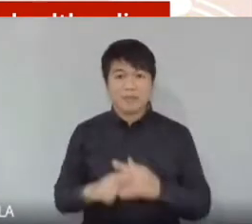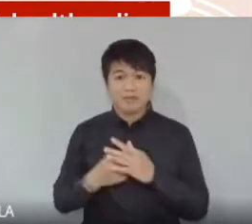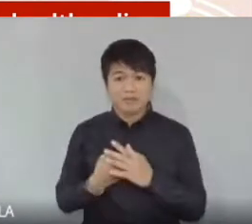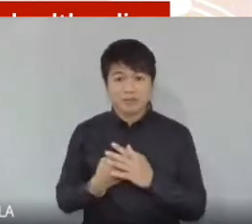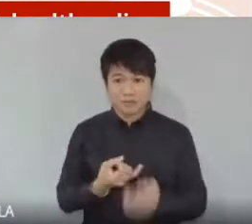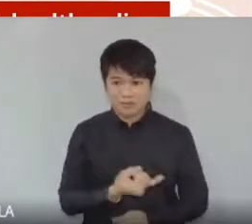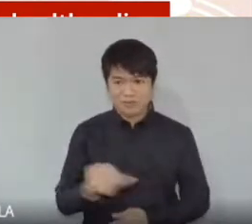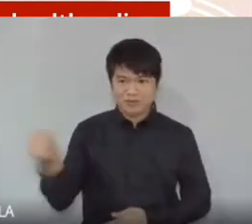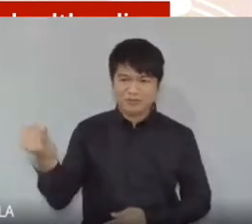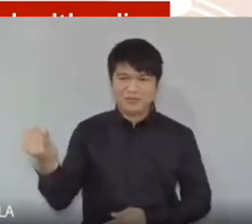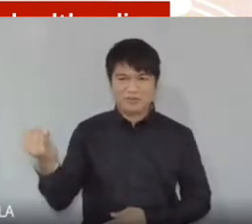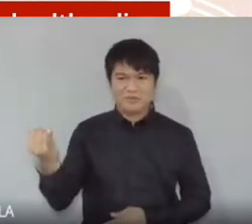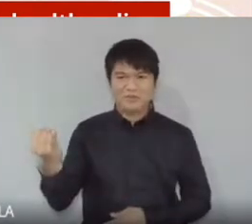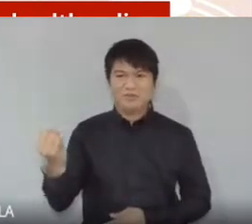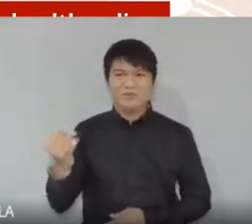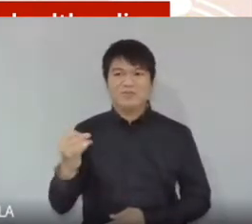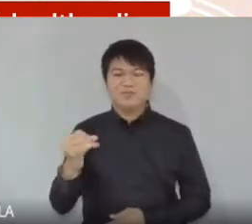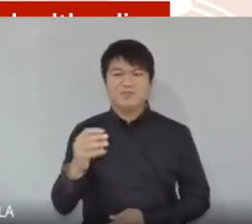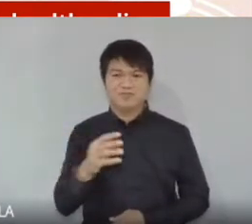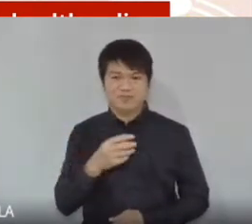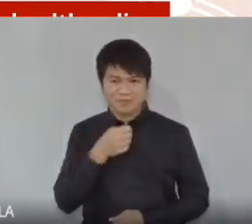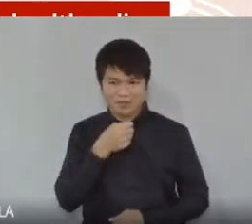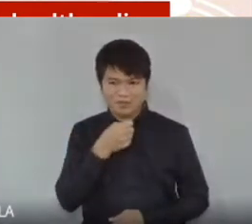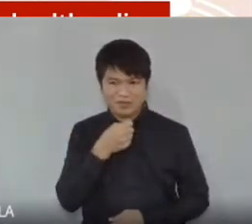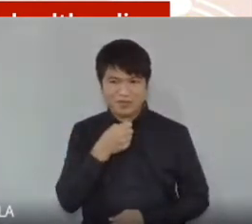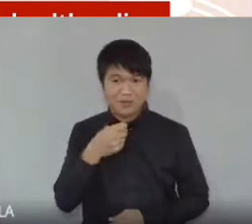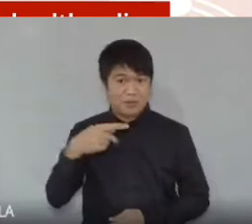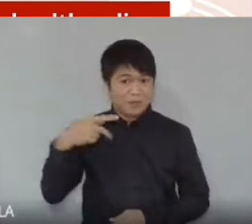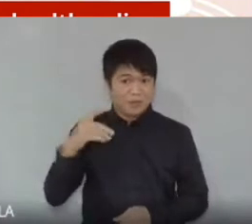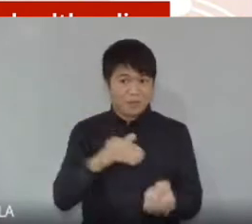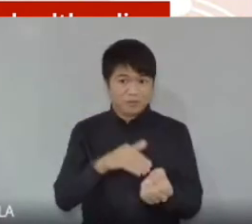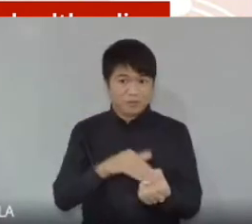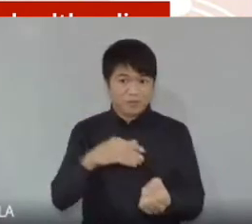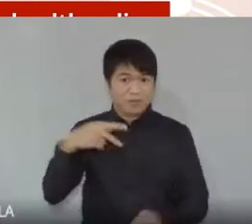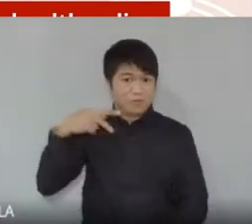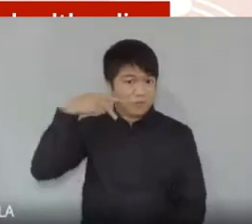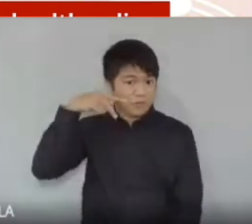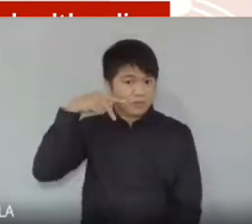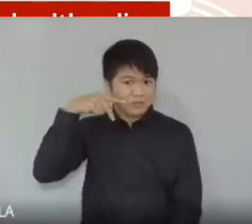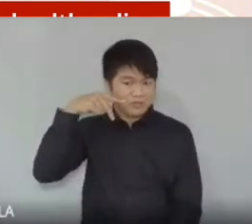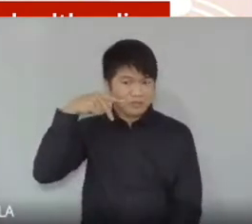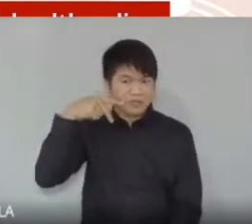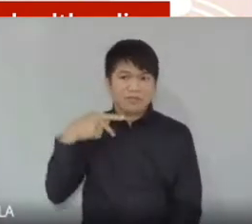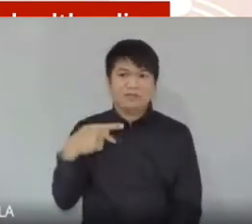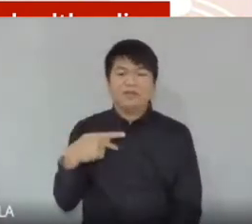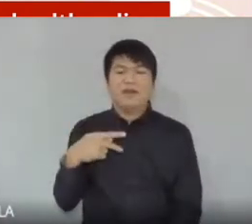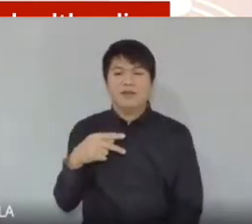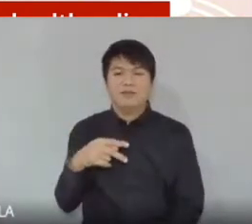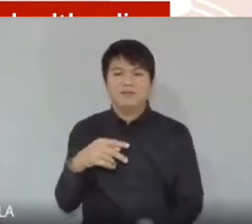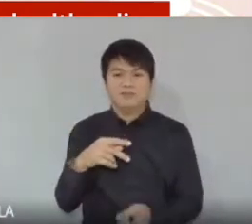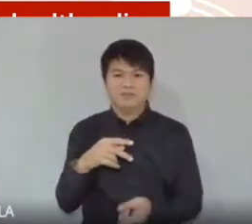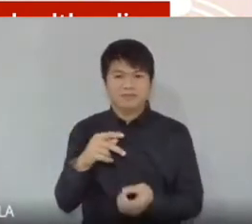introduce our moderators for today. Dr. Portia Fernandez Marcelo is a professor at the UP College